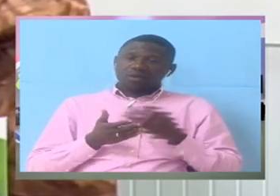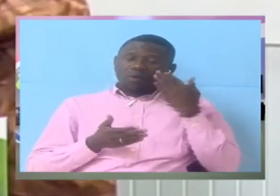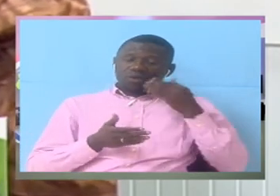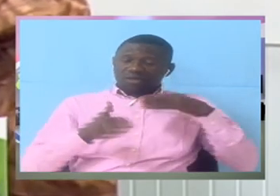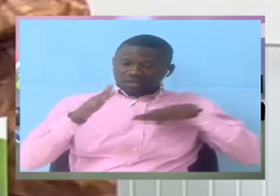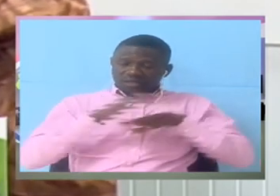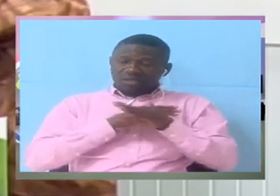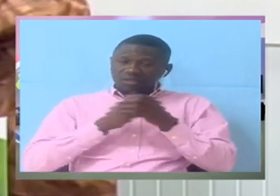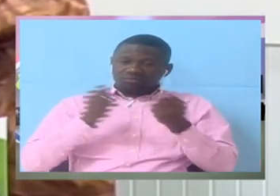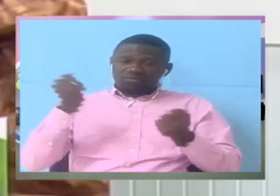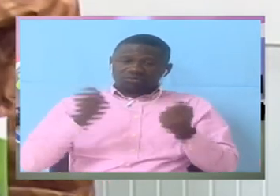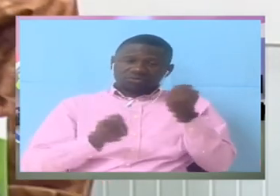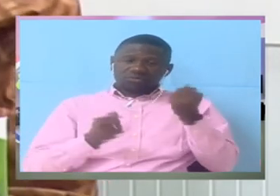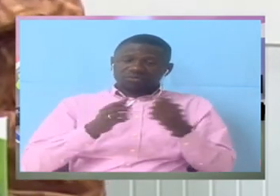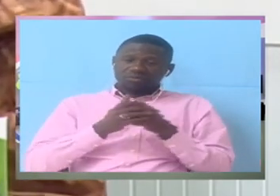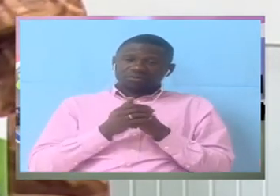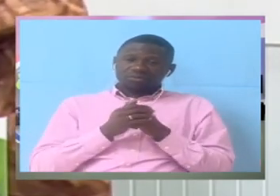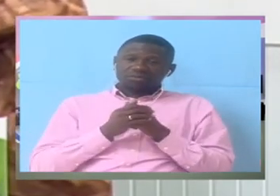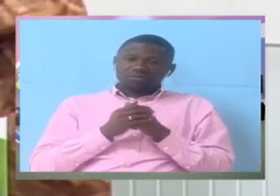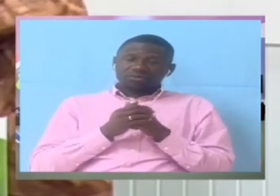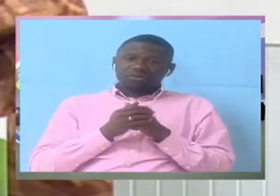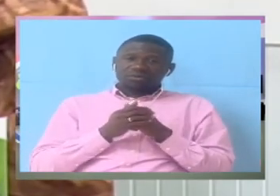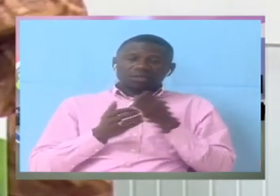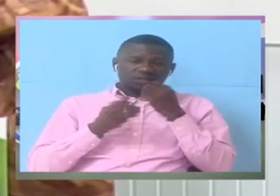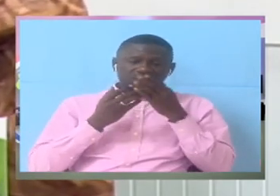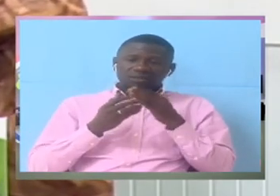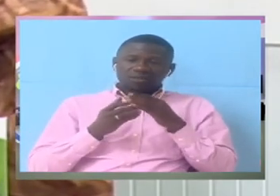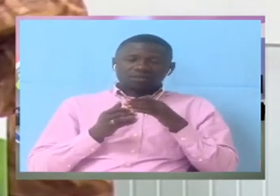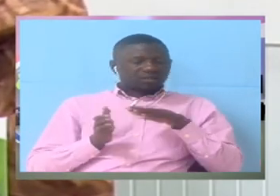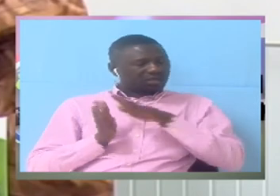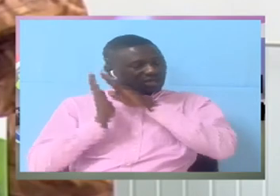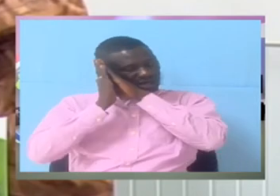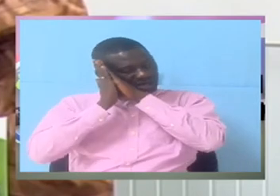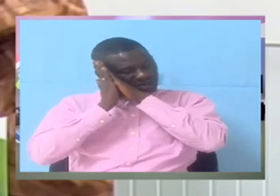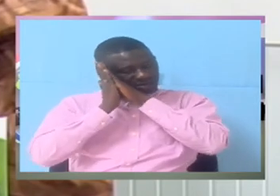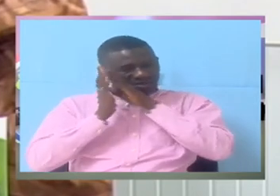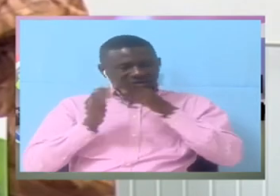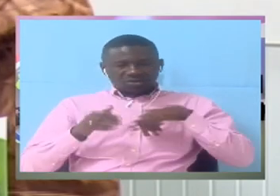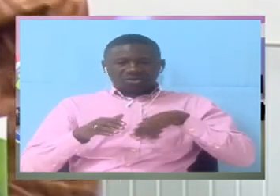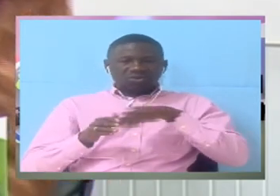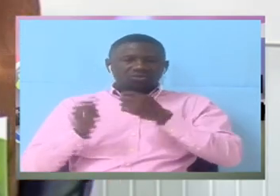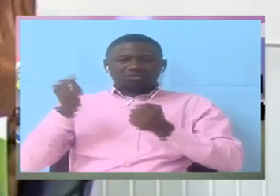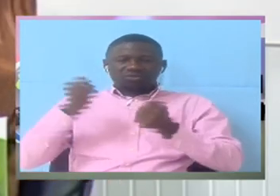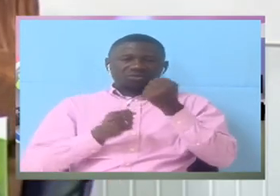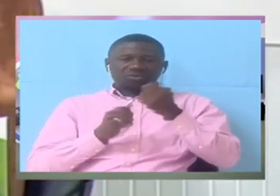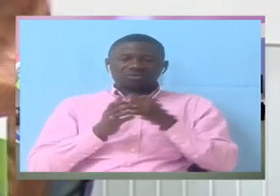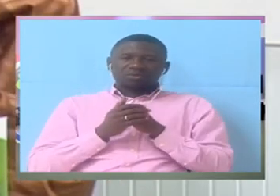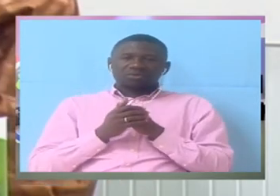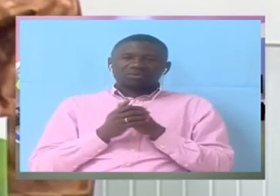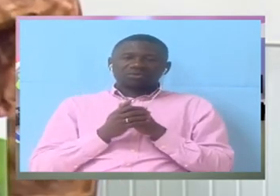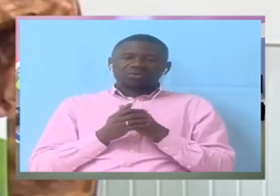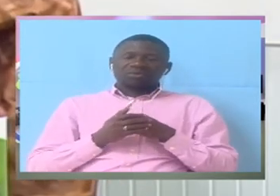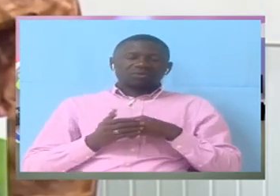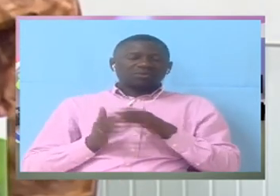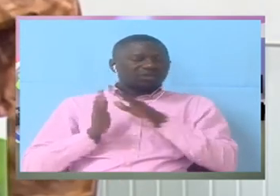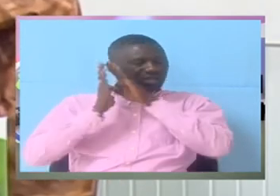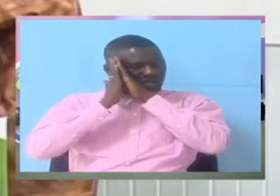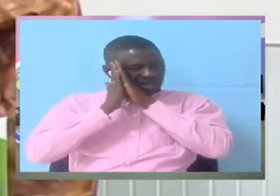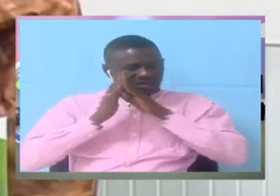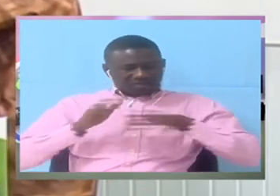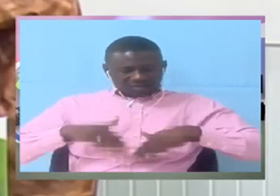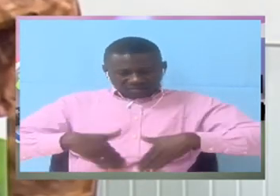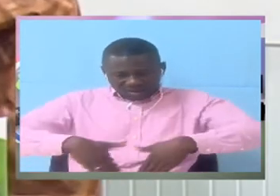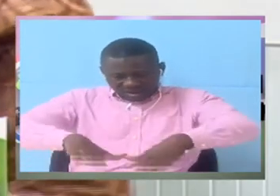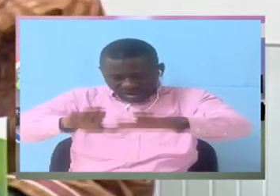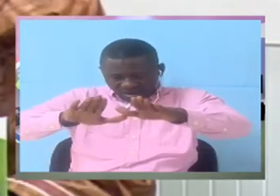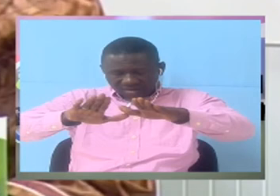morokono. When we get into the vehicle. Kafanya ngala morokono wanyam. They will tell us to lie down on the vehicle like that. Kala flat mkono kangole. We lie flat on our